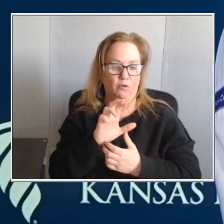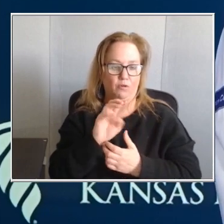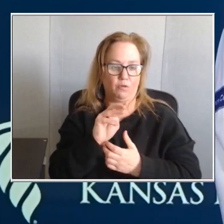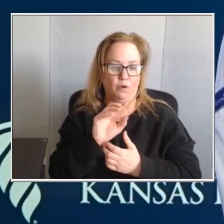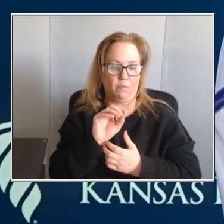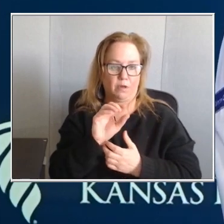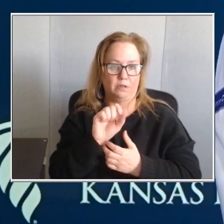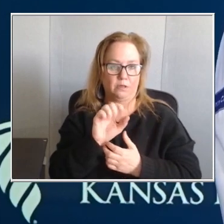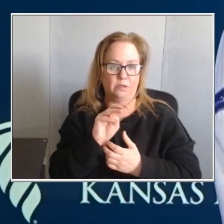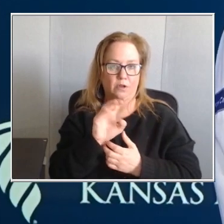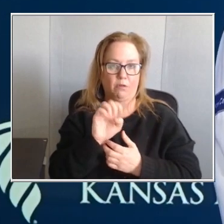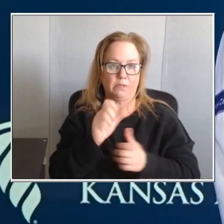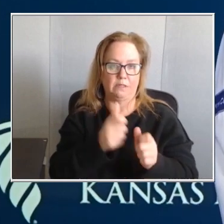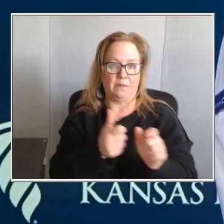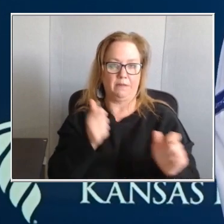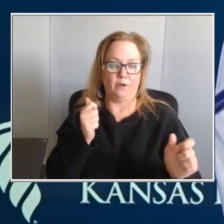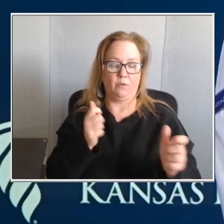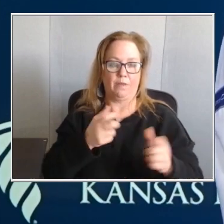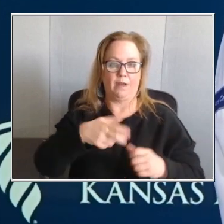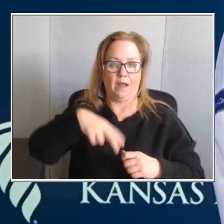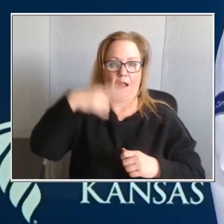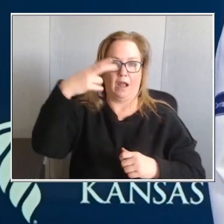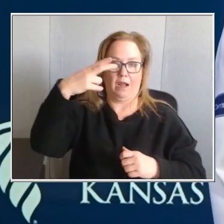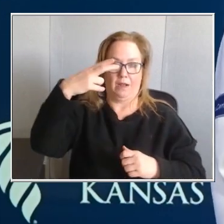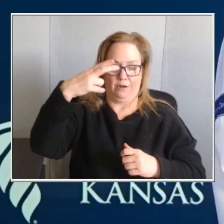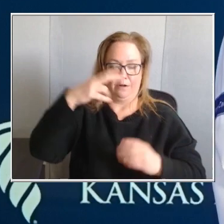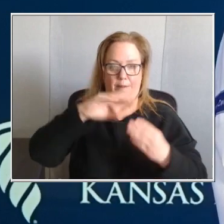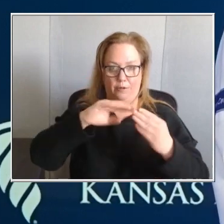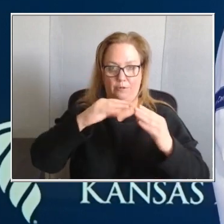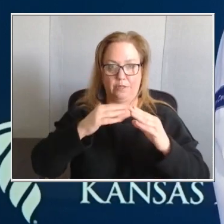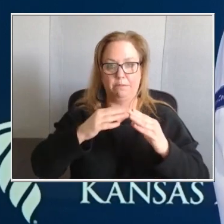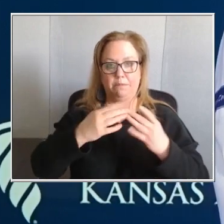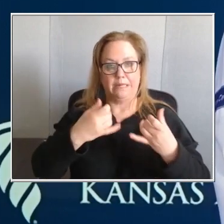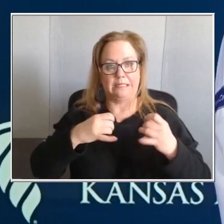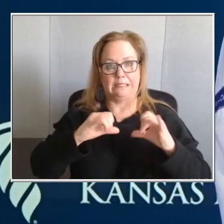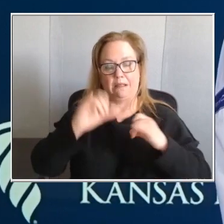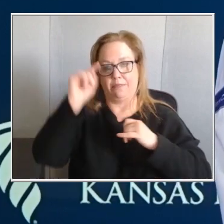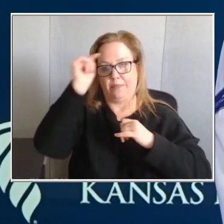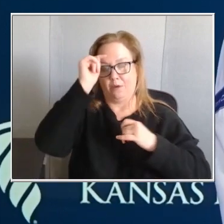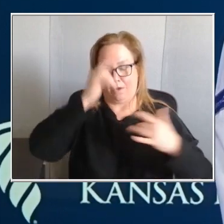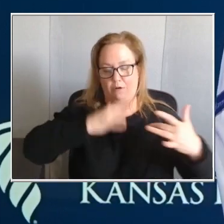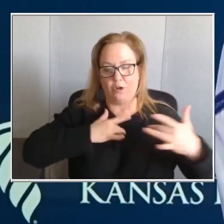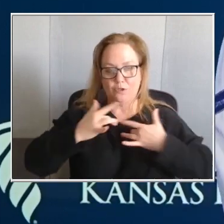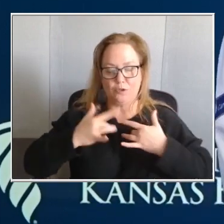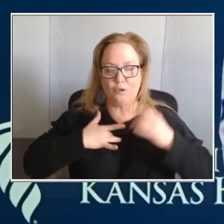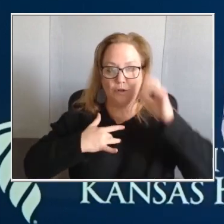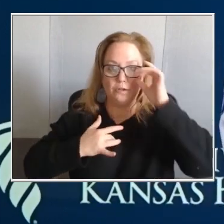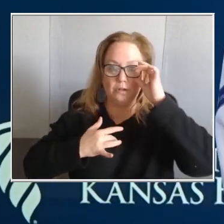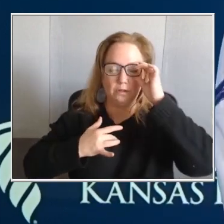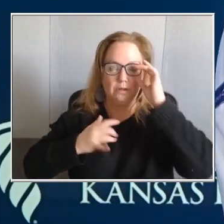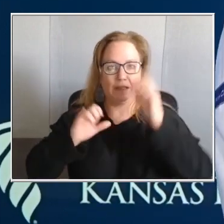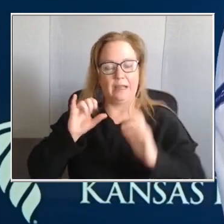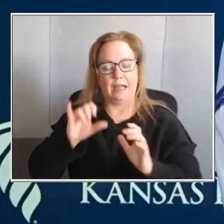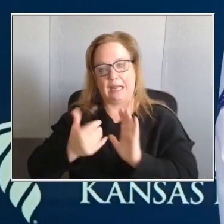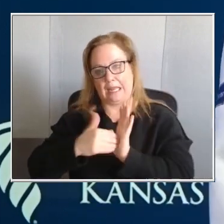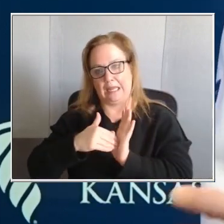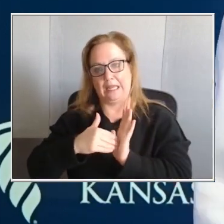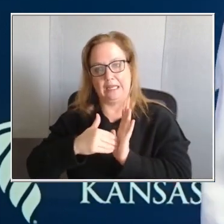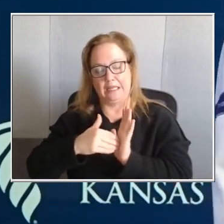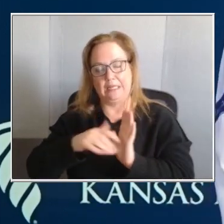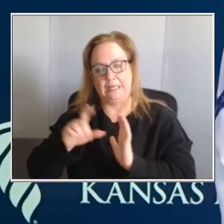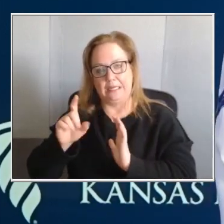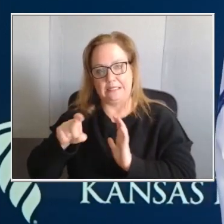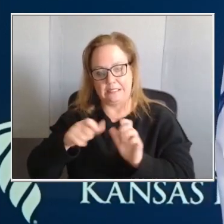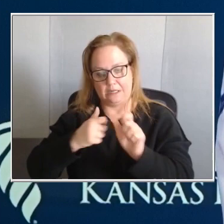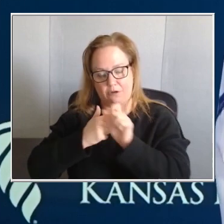being avoided with much higher fidelity. But it still remains a theoretical concern. And so again, it's necessary to follow